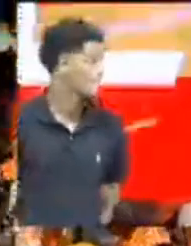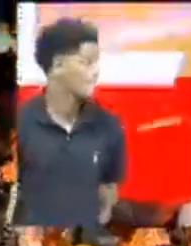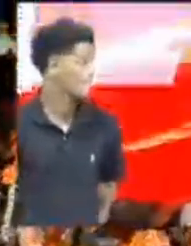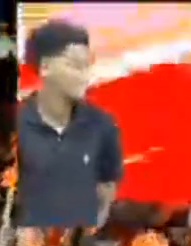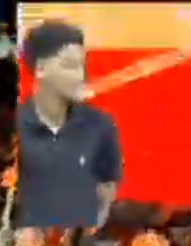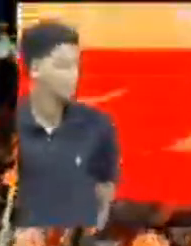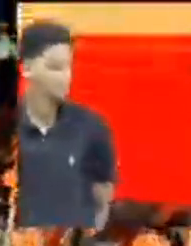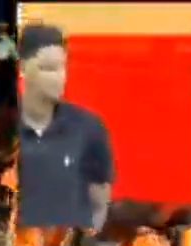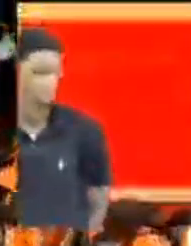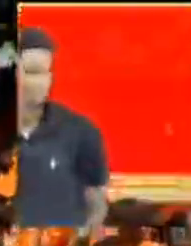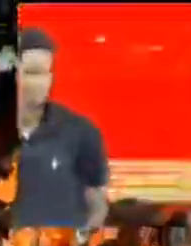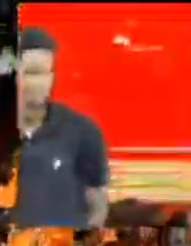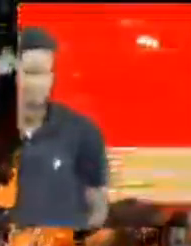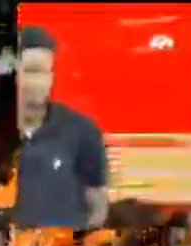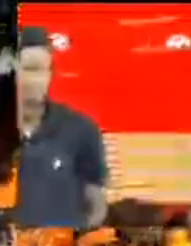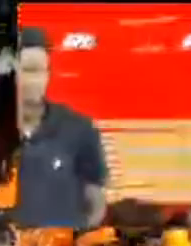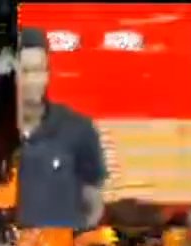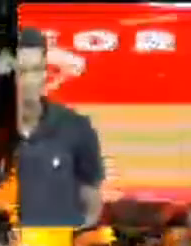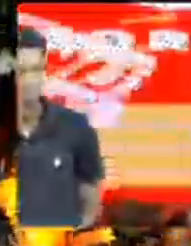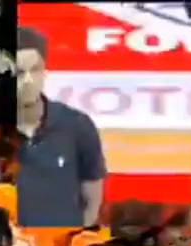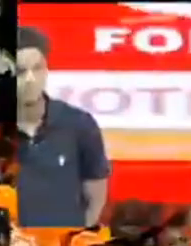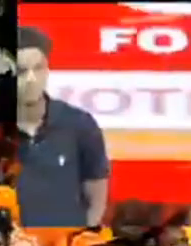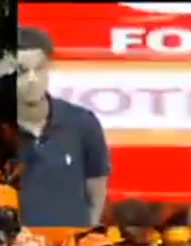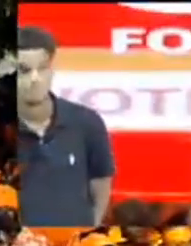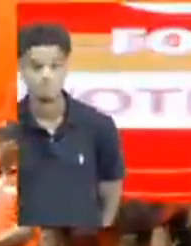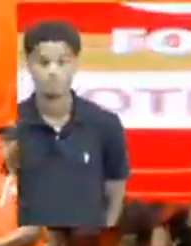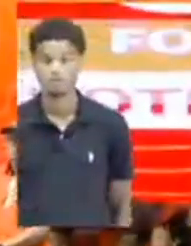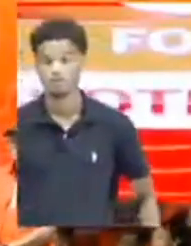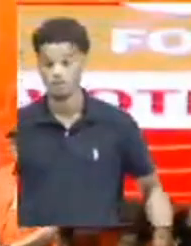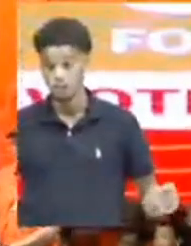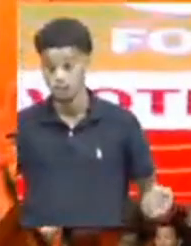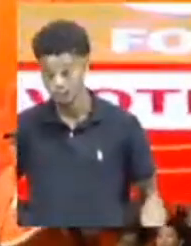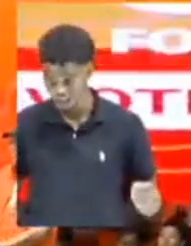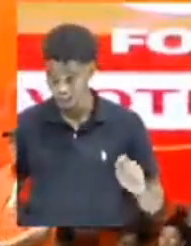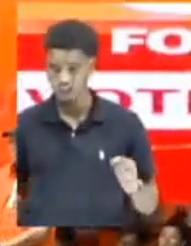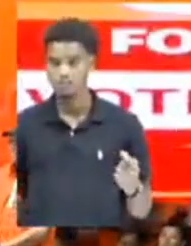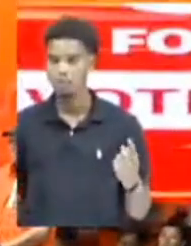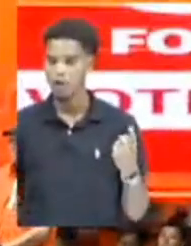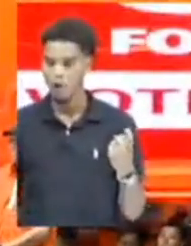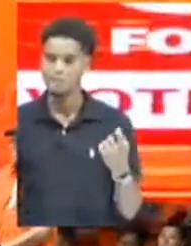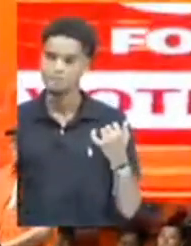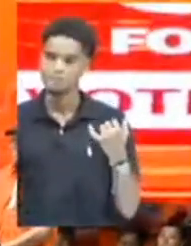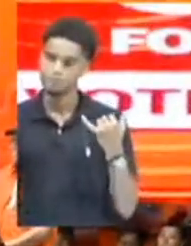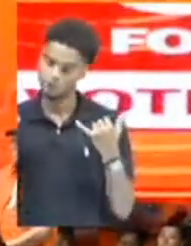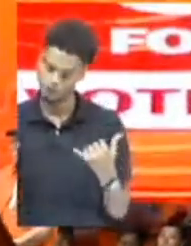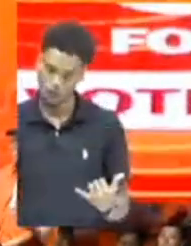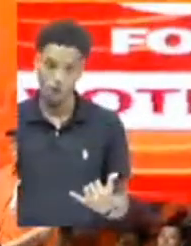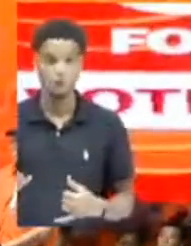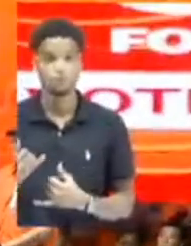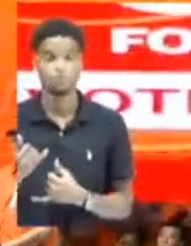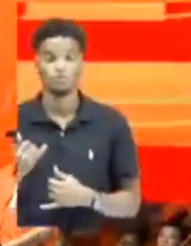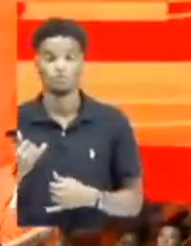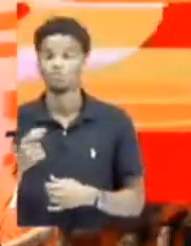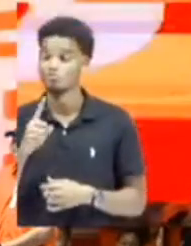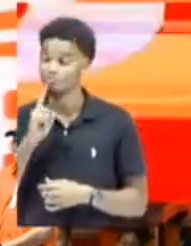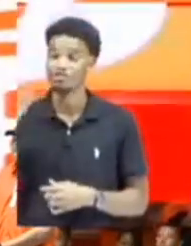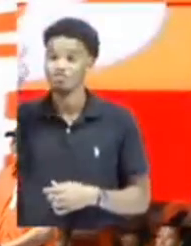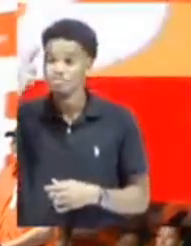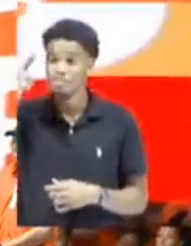The change is coming now. There is a reason the JLP should